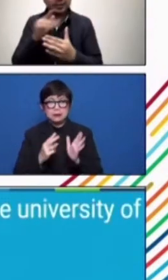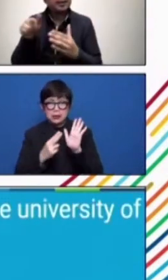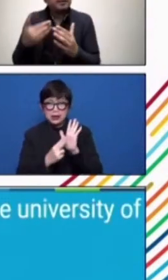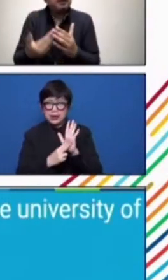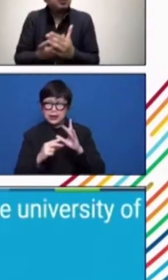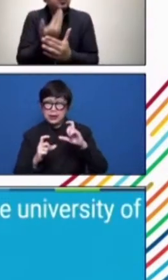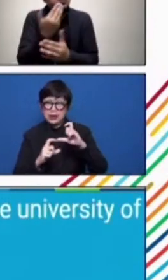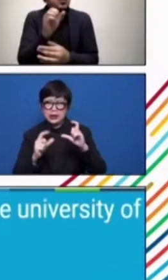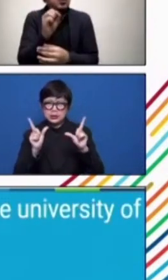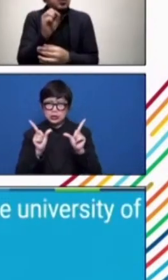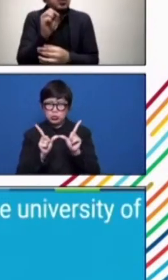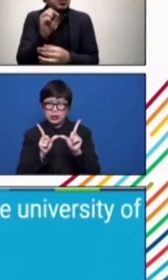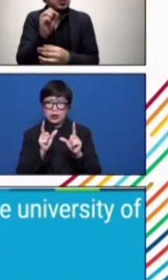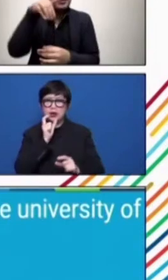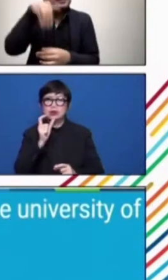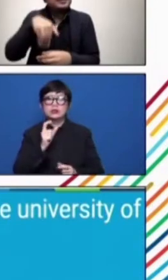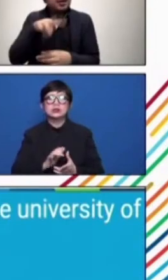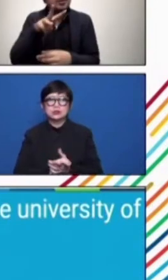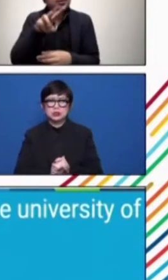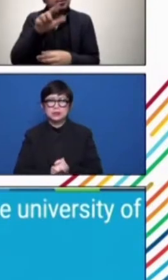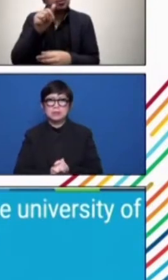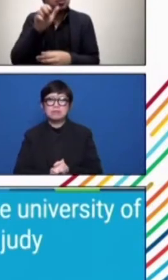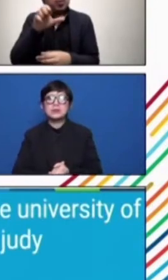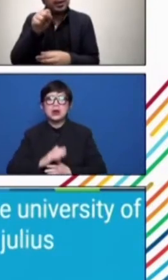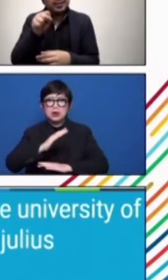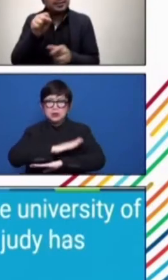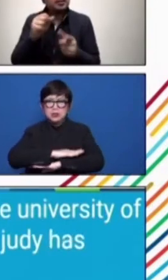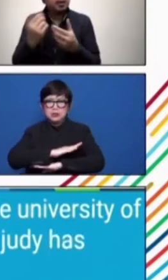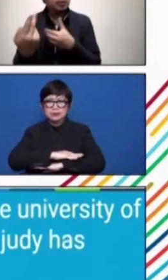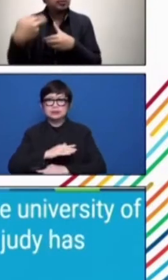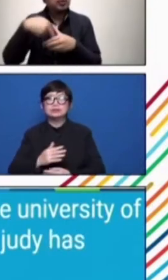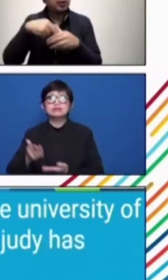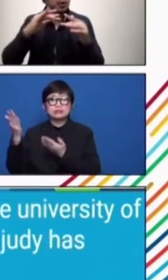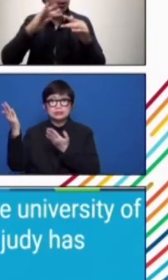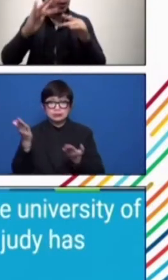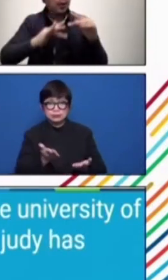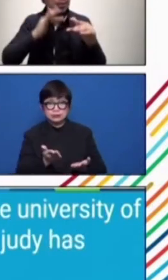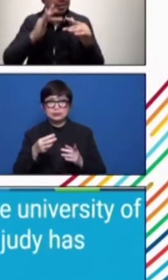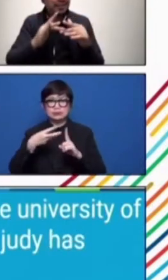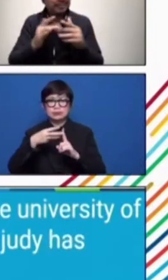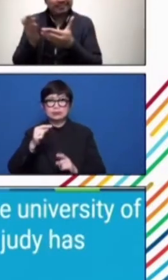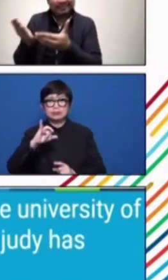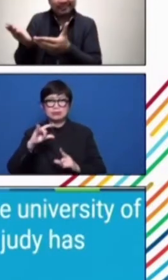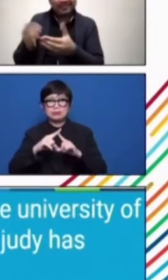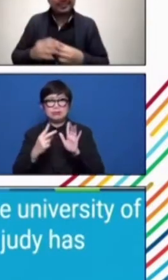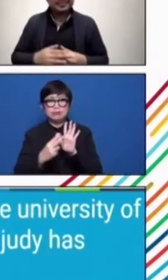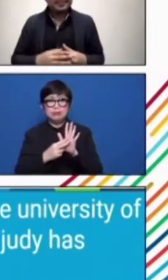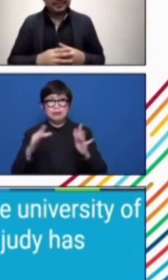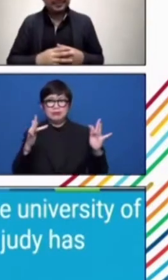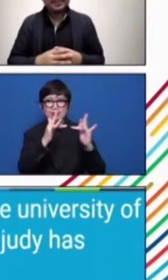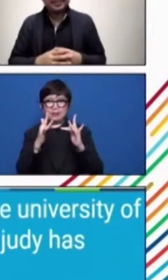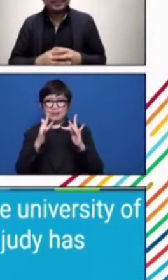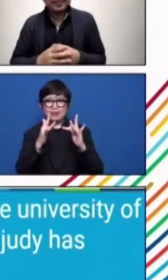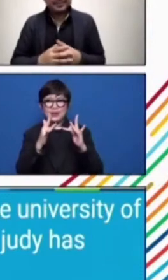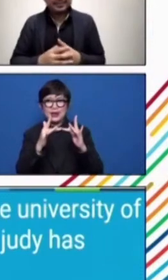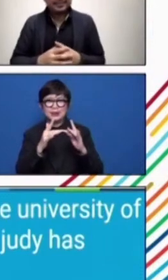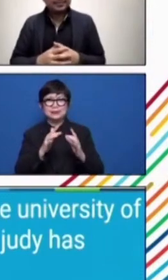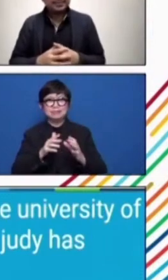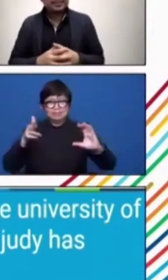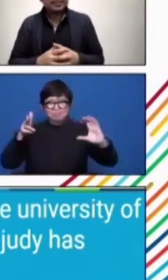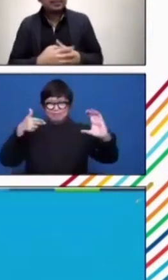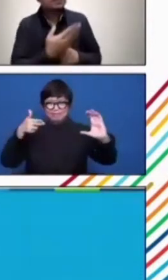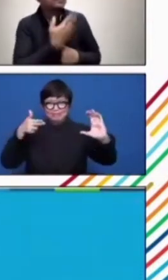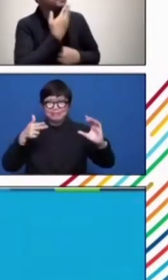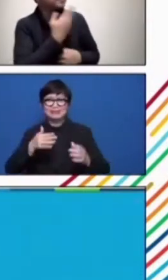discussion Professor Bryans is joining us online Professor the floor is yours thank you very much